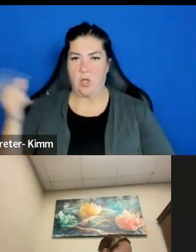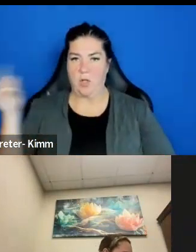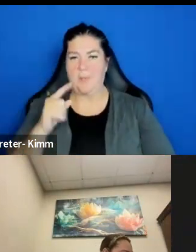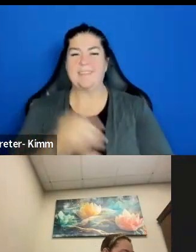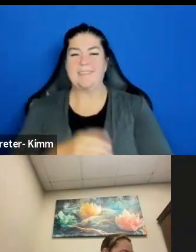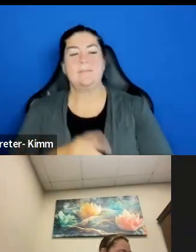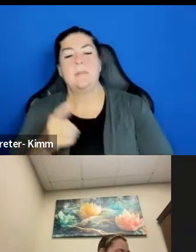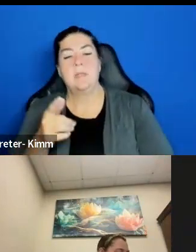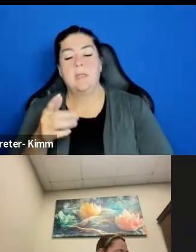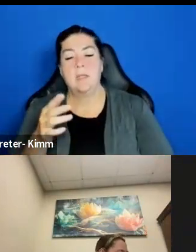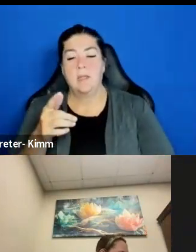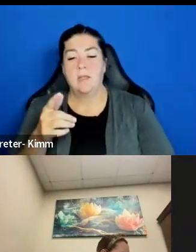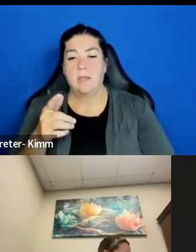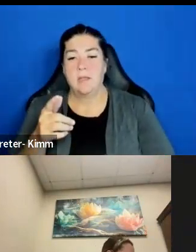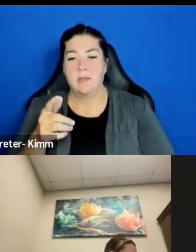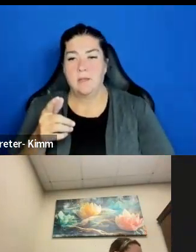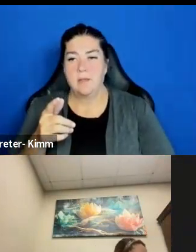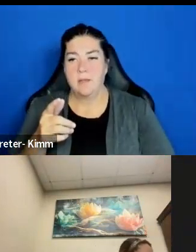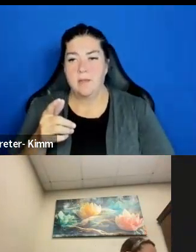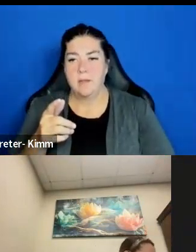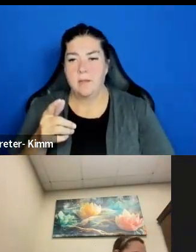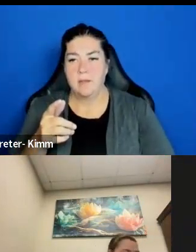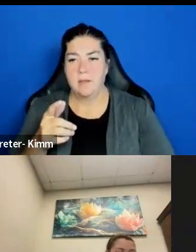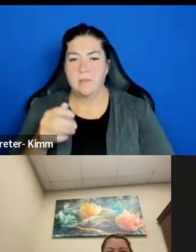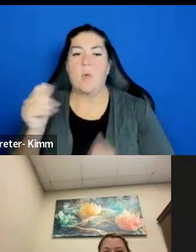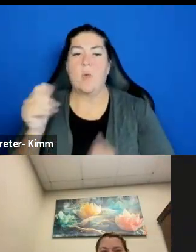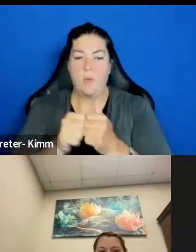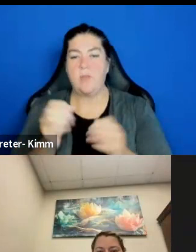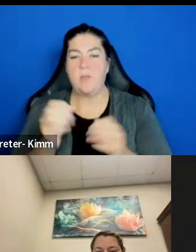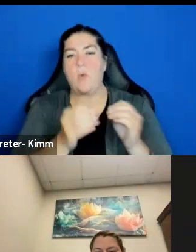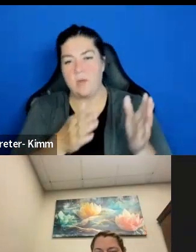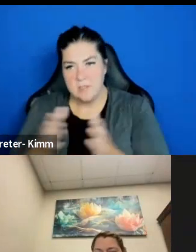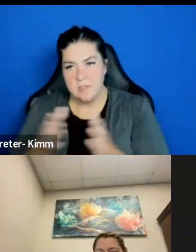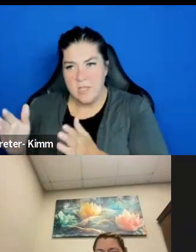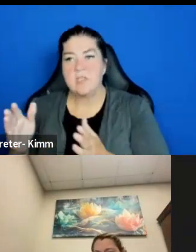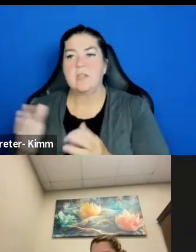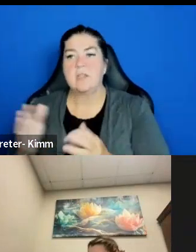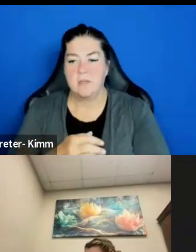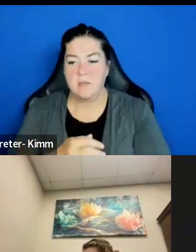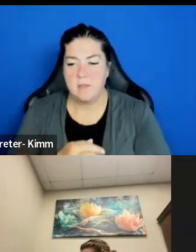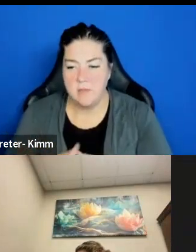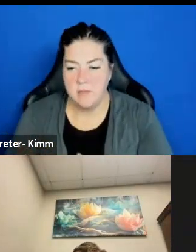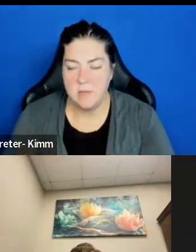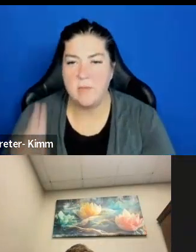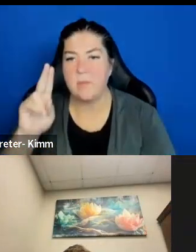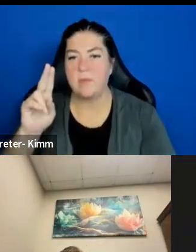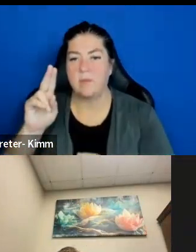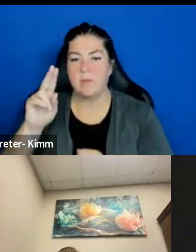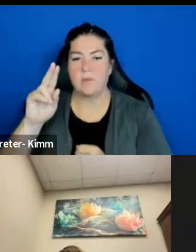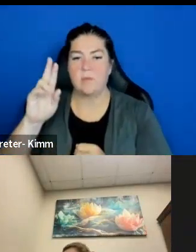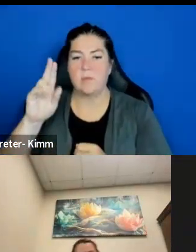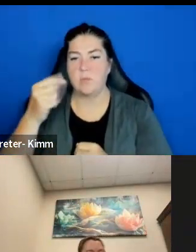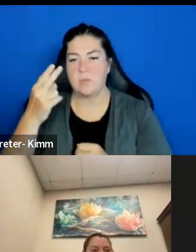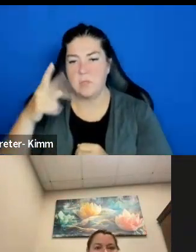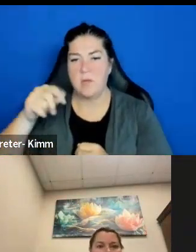And it is with these organizations hosted by the Federal Legal Center, the Utah Crime Victims Legal Clinic, and